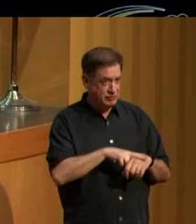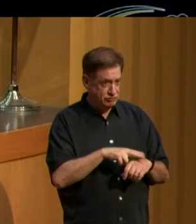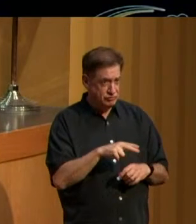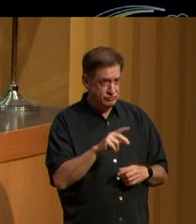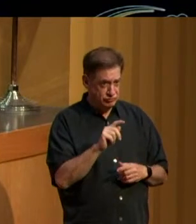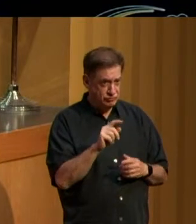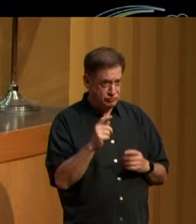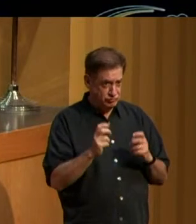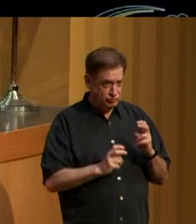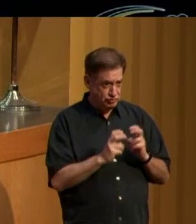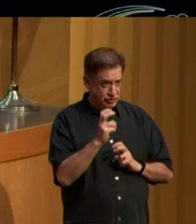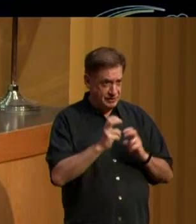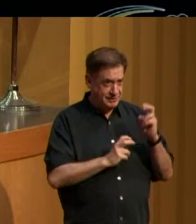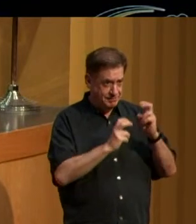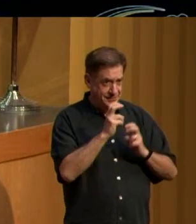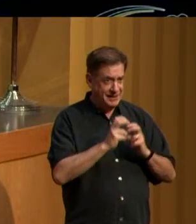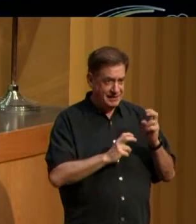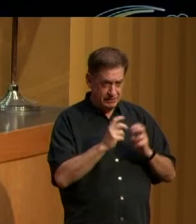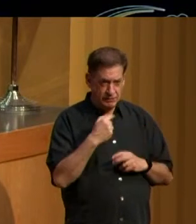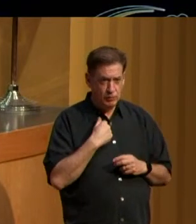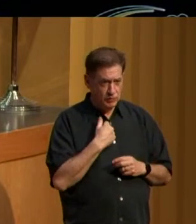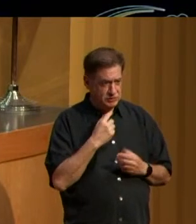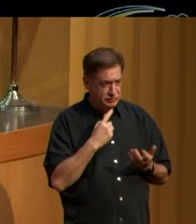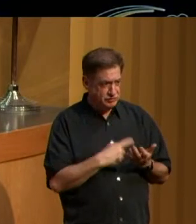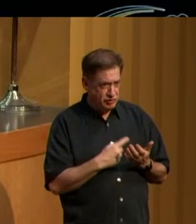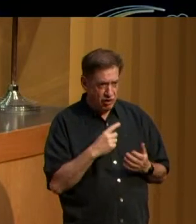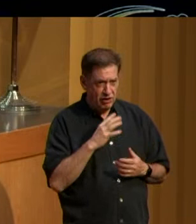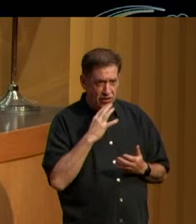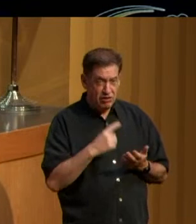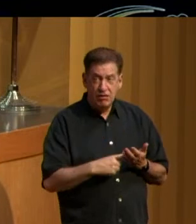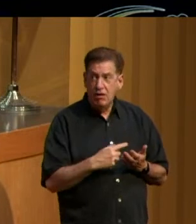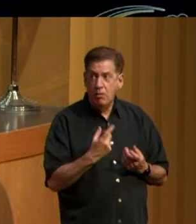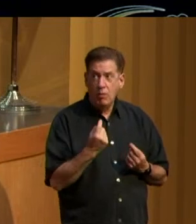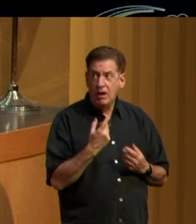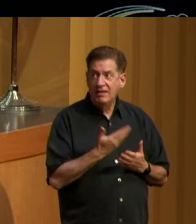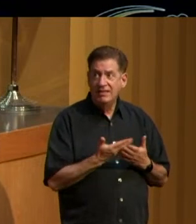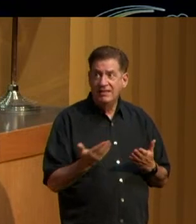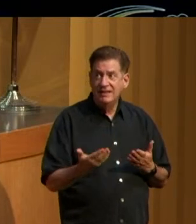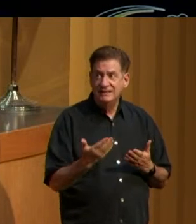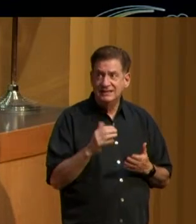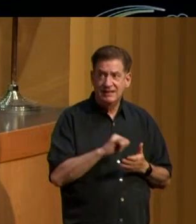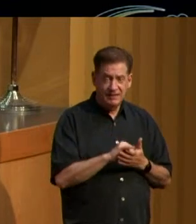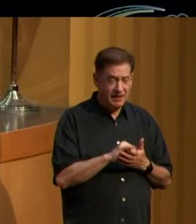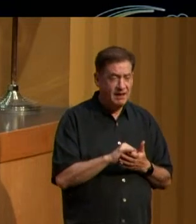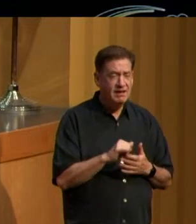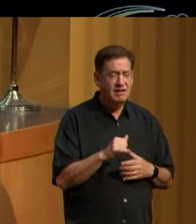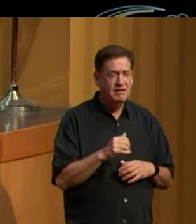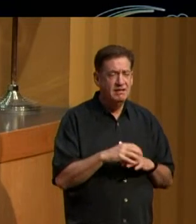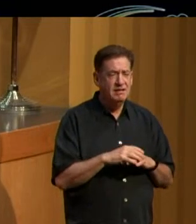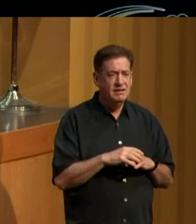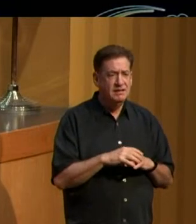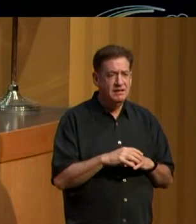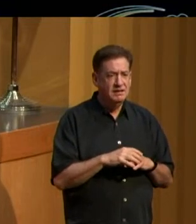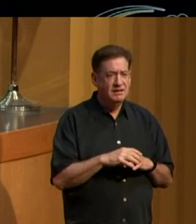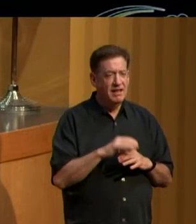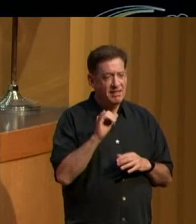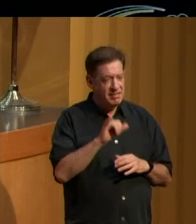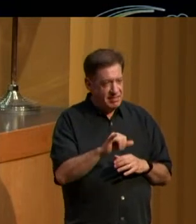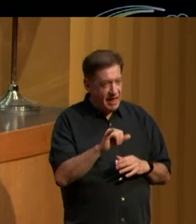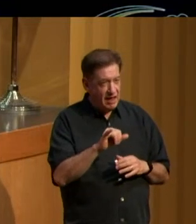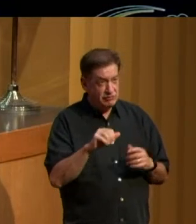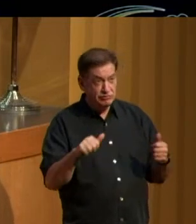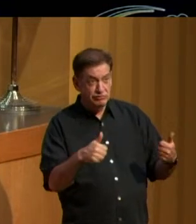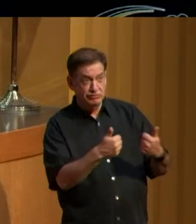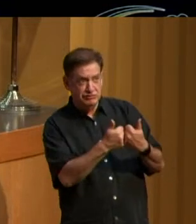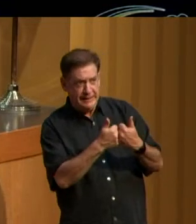had a target on our back. And we talked about, and one of the things that we had the players embrace was embracing that challenge